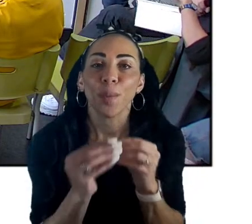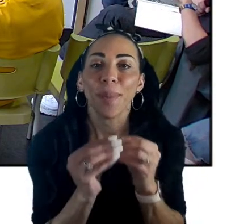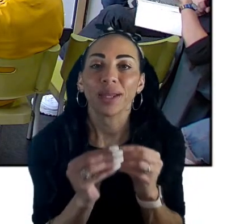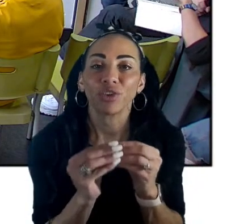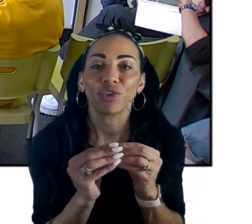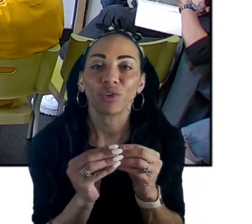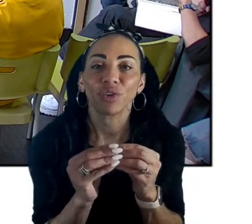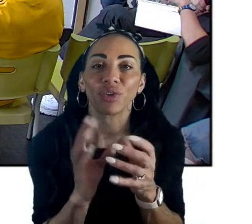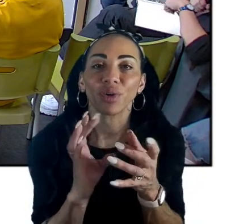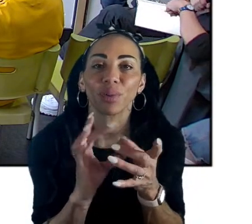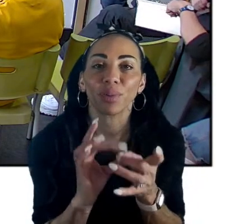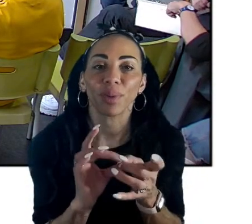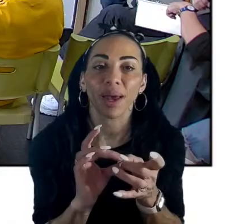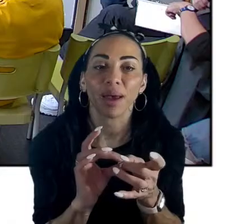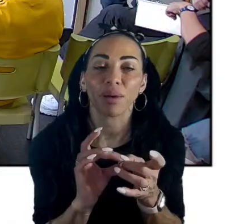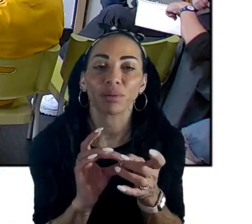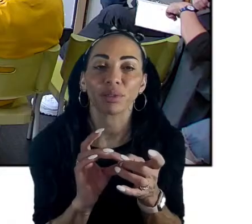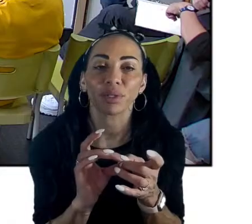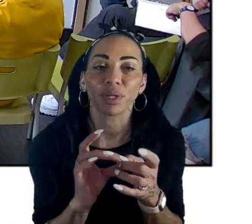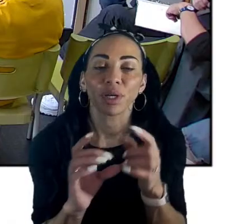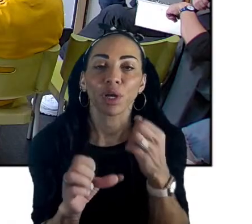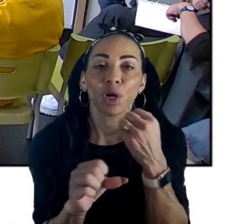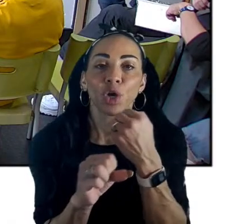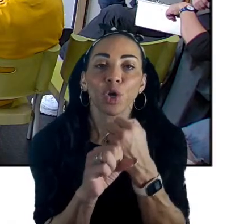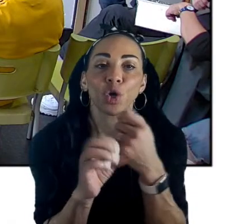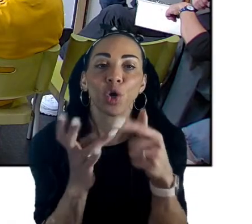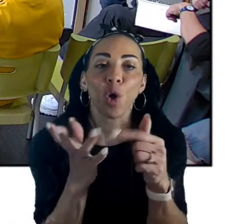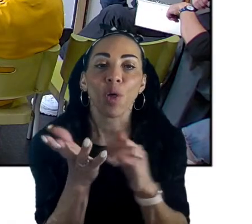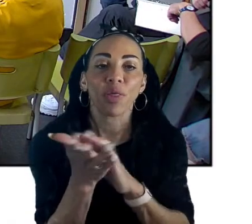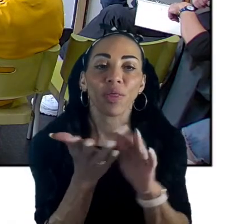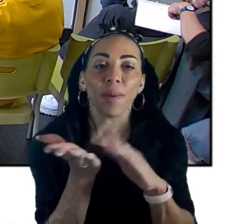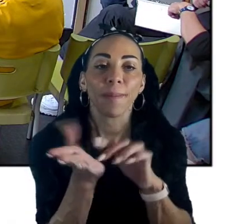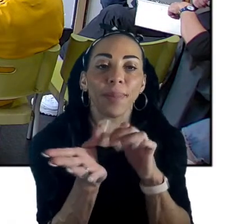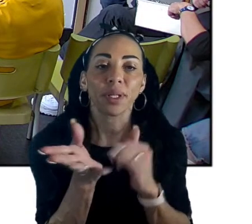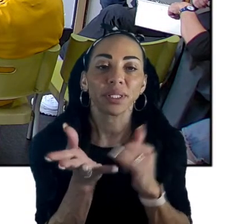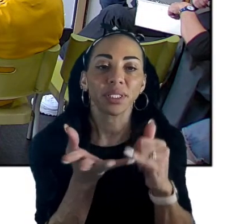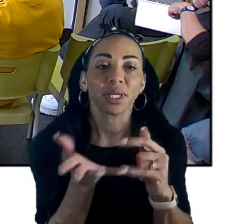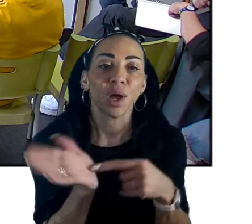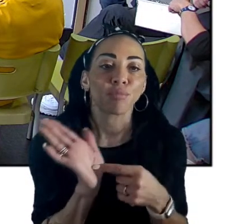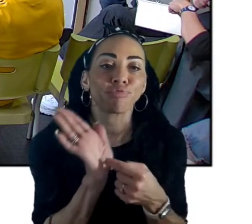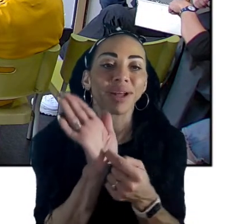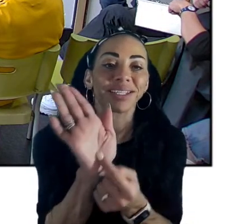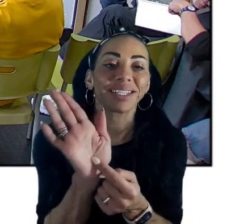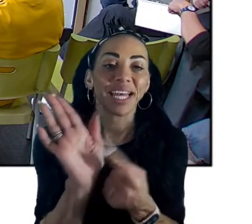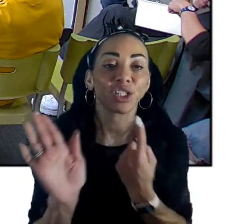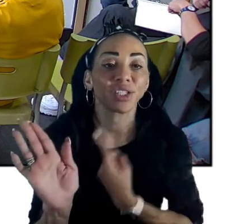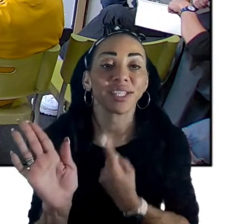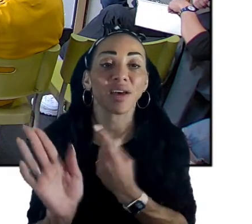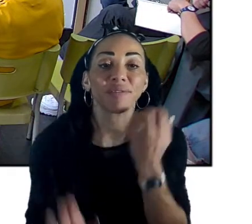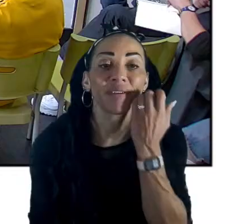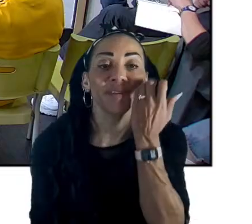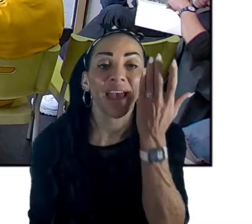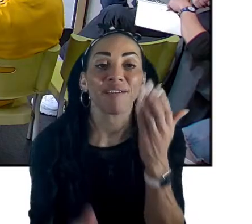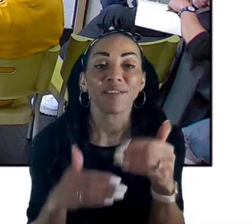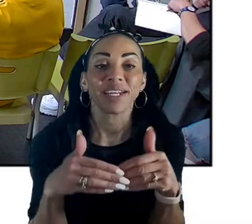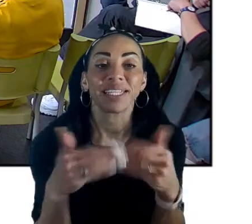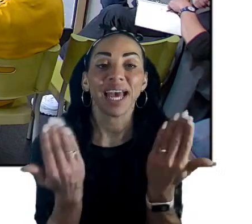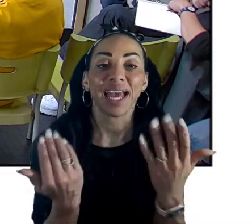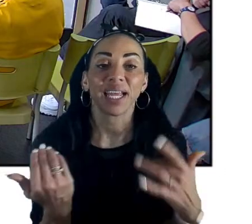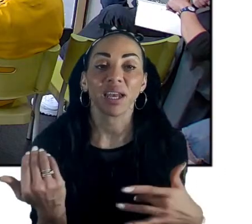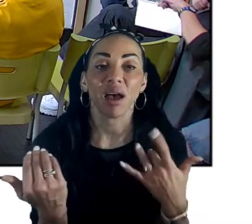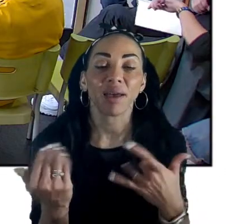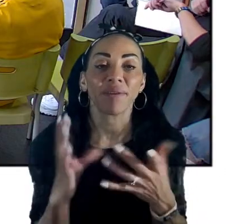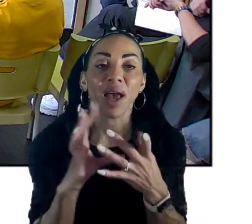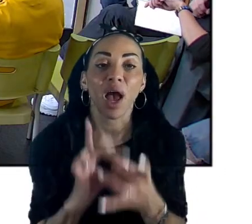Goffman's presentation of self in everyday life. I've only heard that, but I haven't. What was